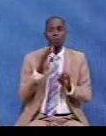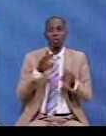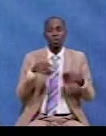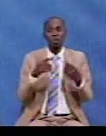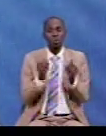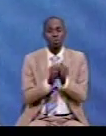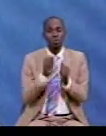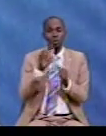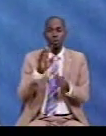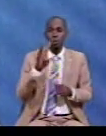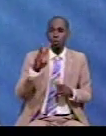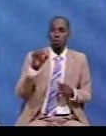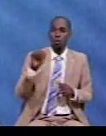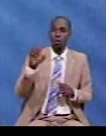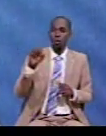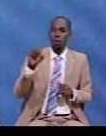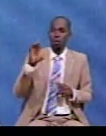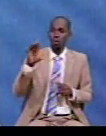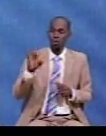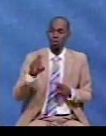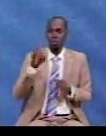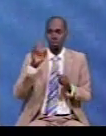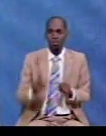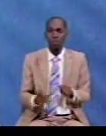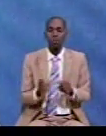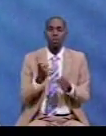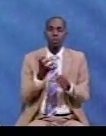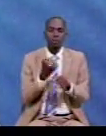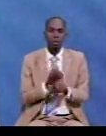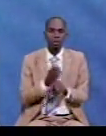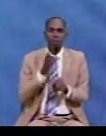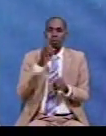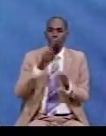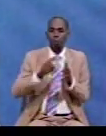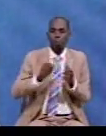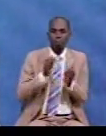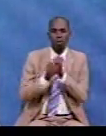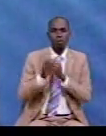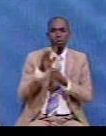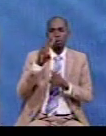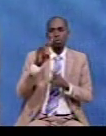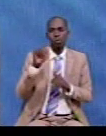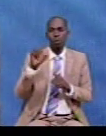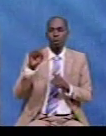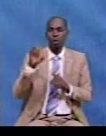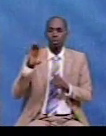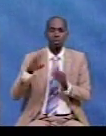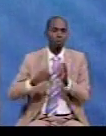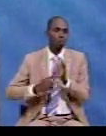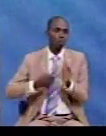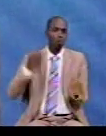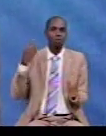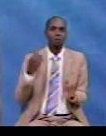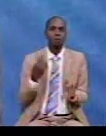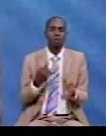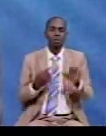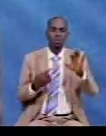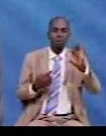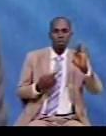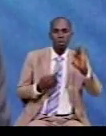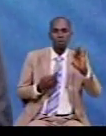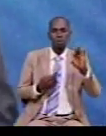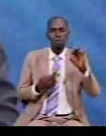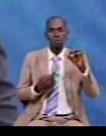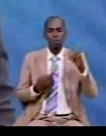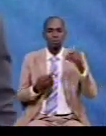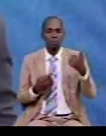mean, anything up to aggregate 9, aggregate 10, depending on the option you want to take.